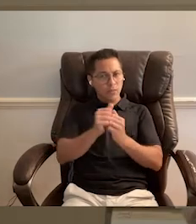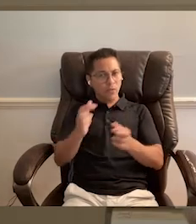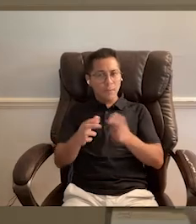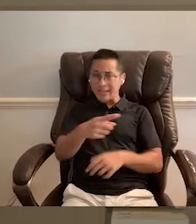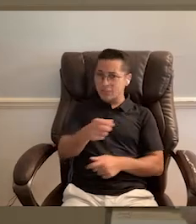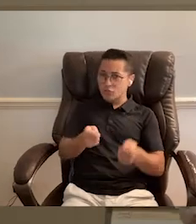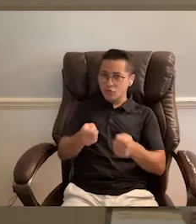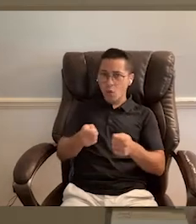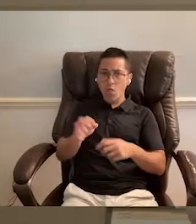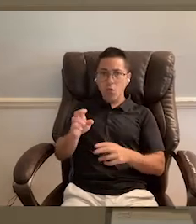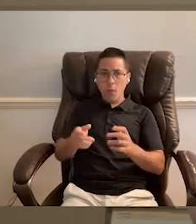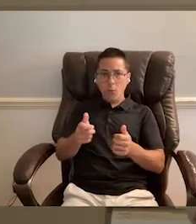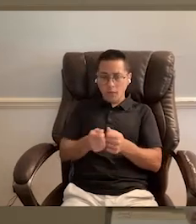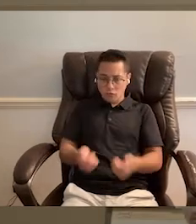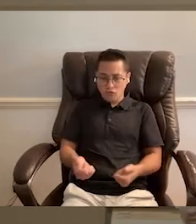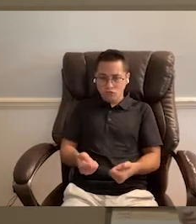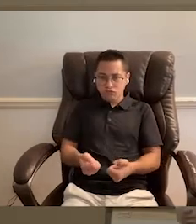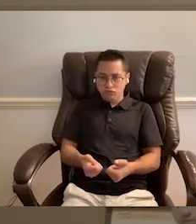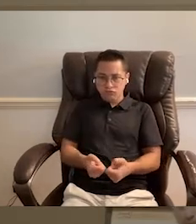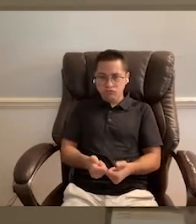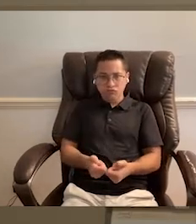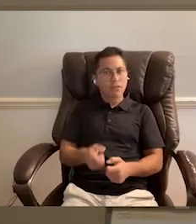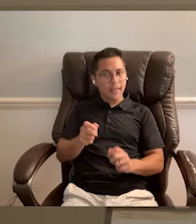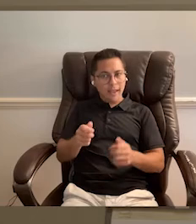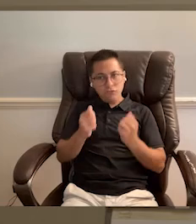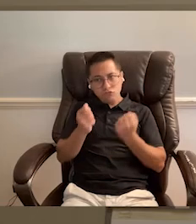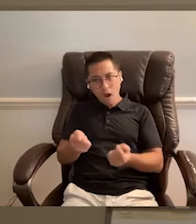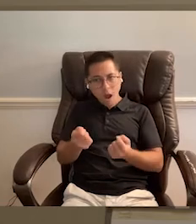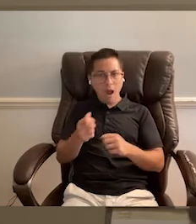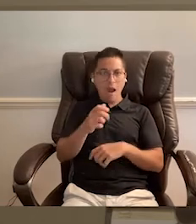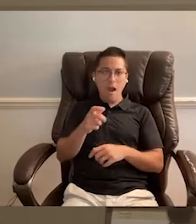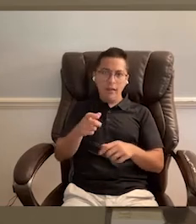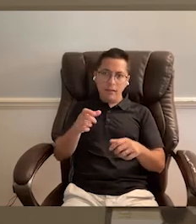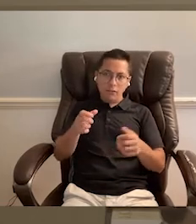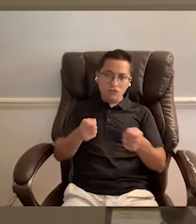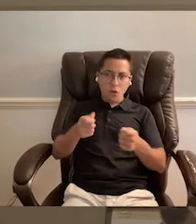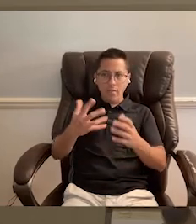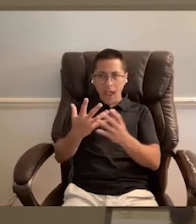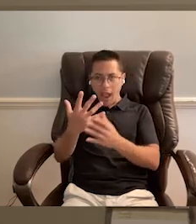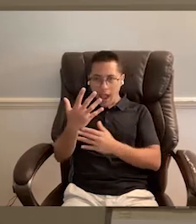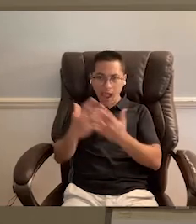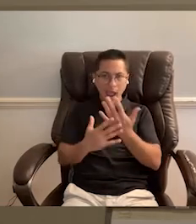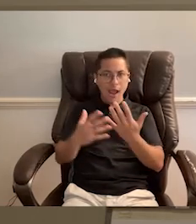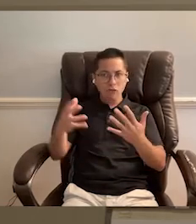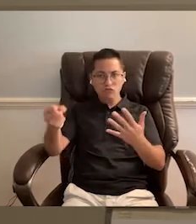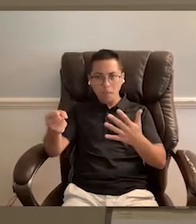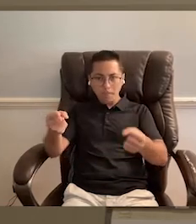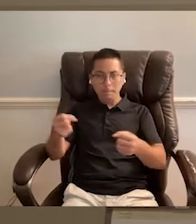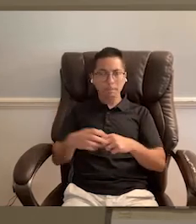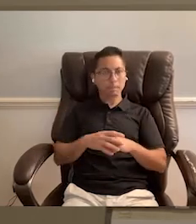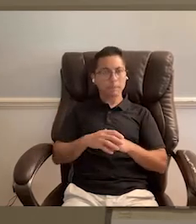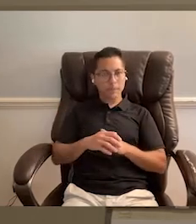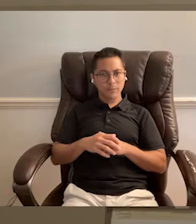arm, and you just reach out somewhere, the arm and the chair, everything will move, based on the motion of the gripper. So this